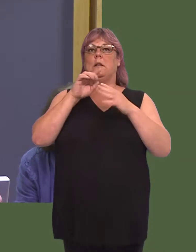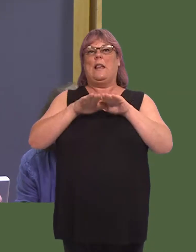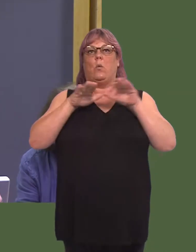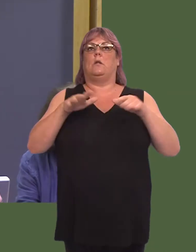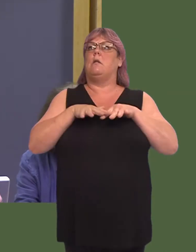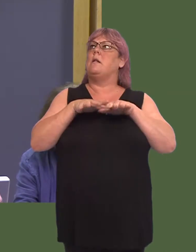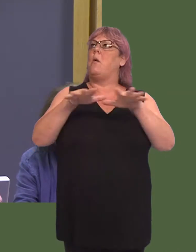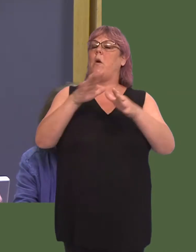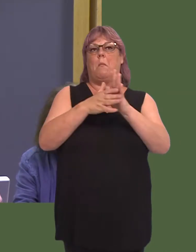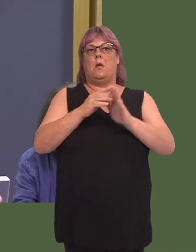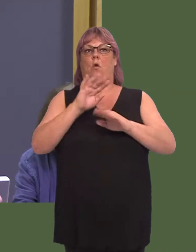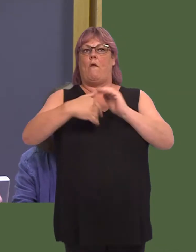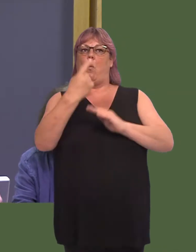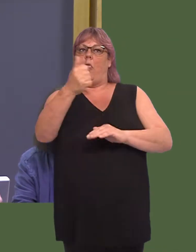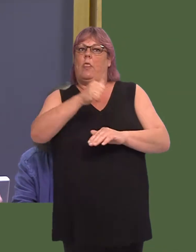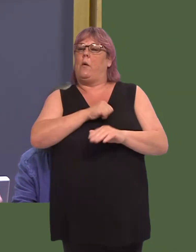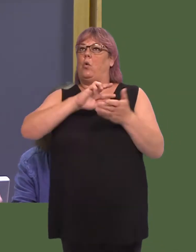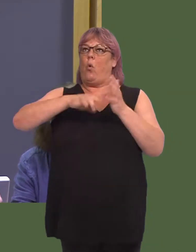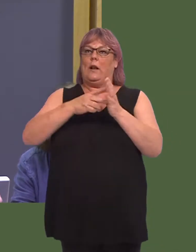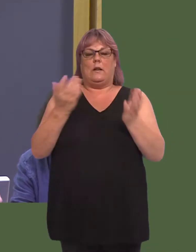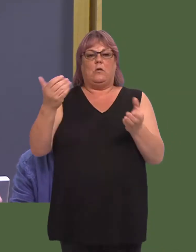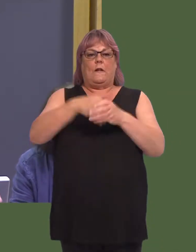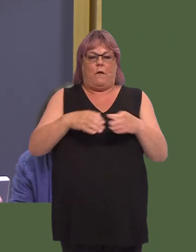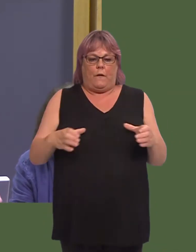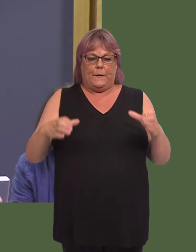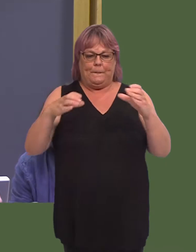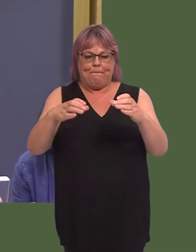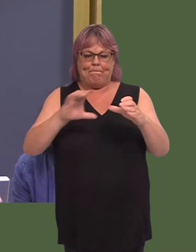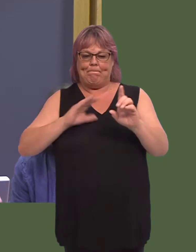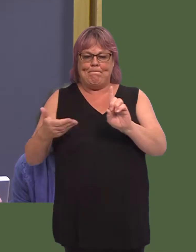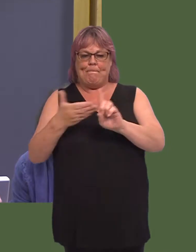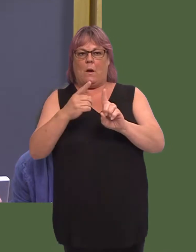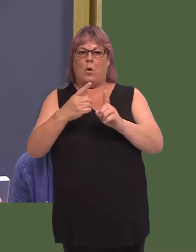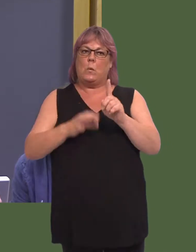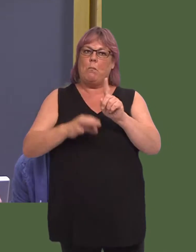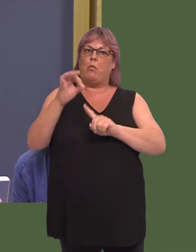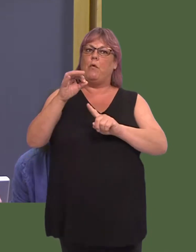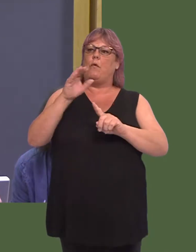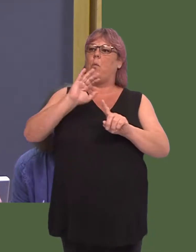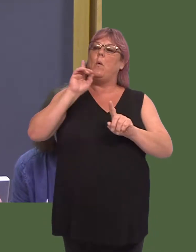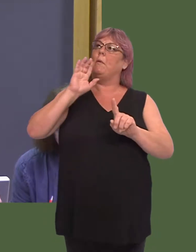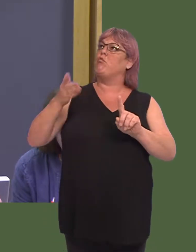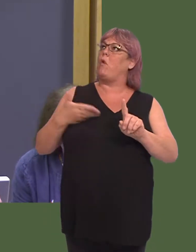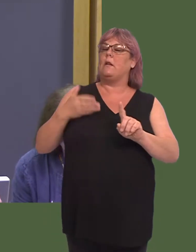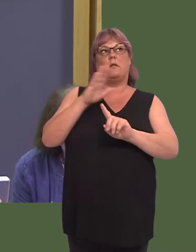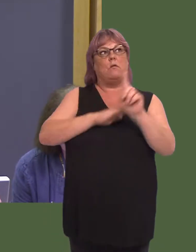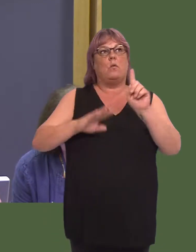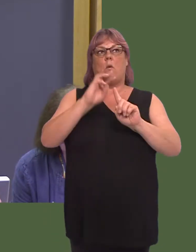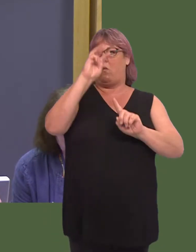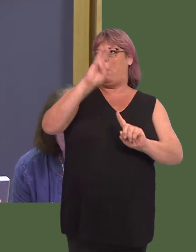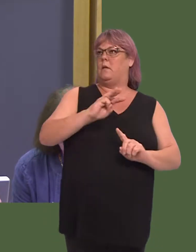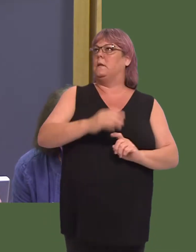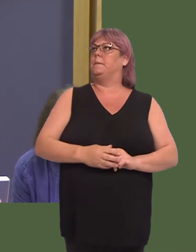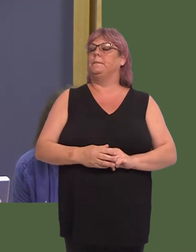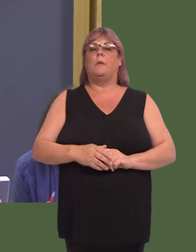Equality Network, a membership network of over 1,000 organisations and individuals working to advance the rights of women in all spheres